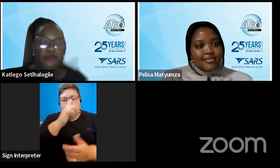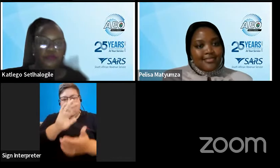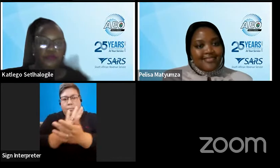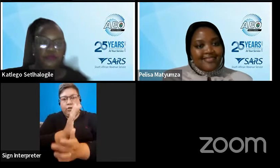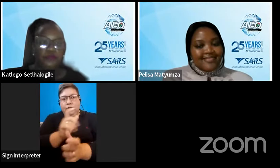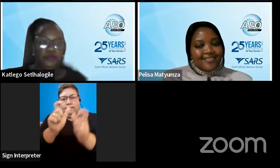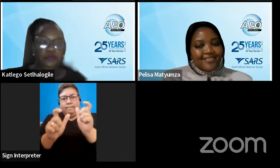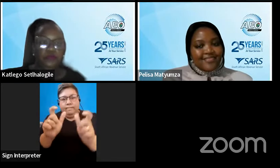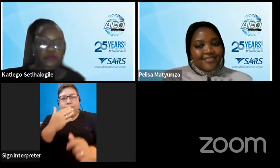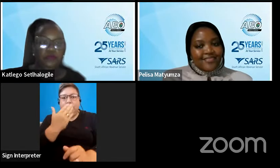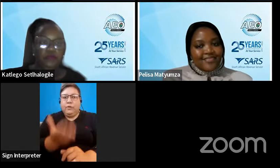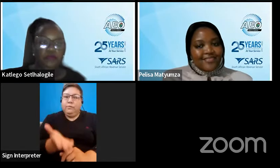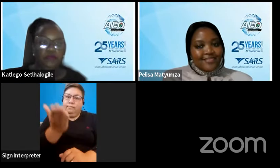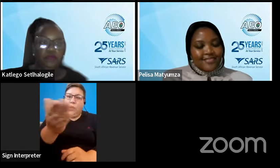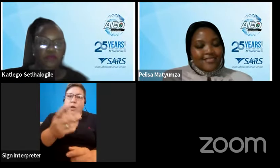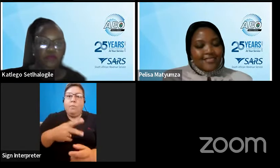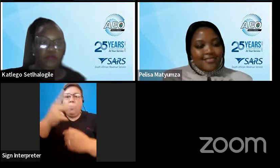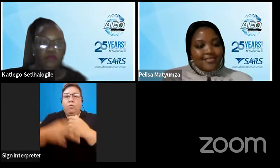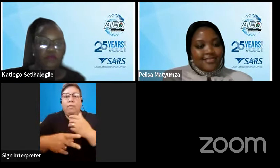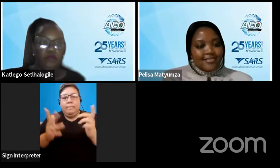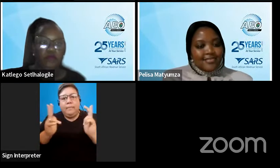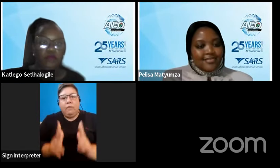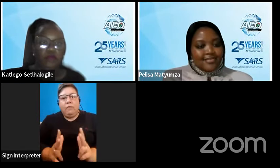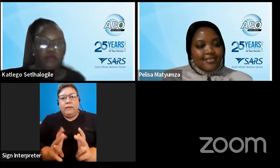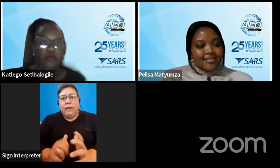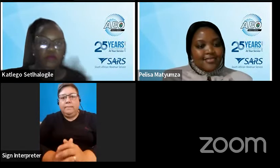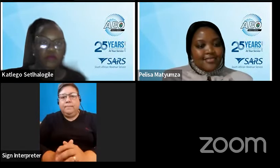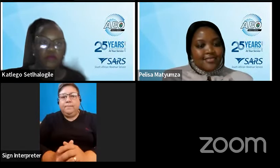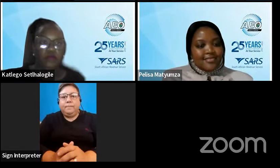to you, Program Director.